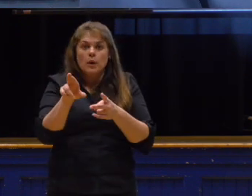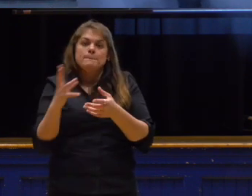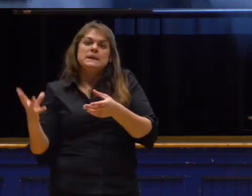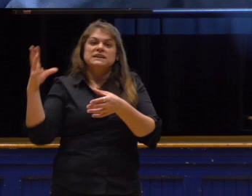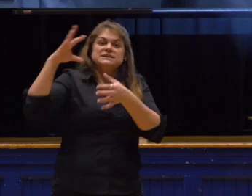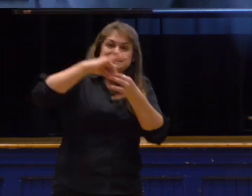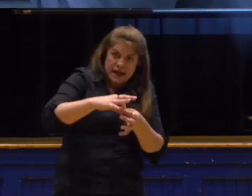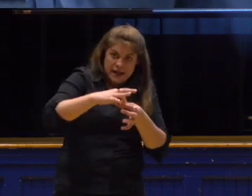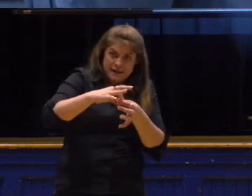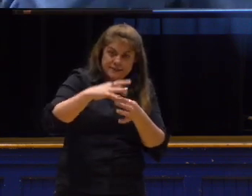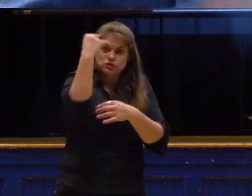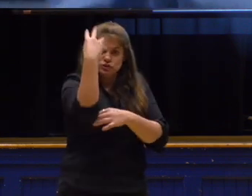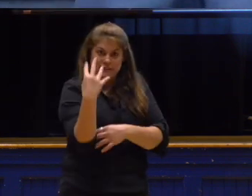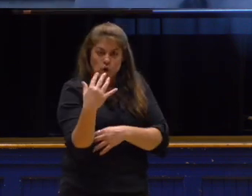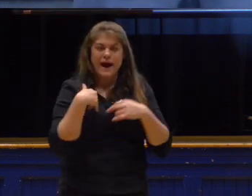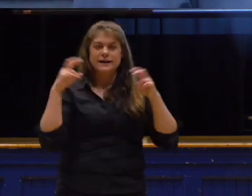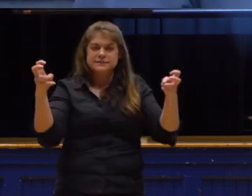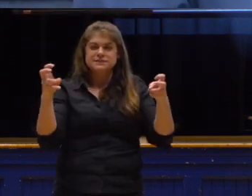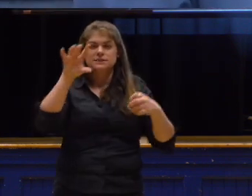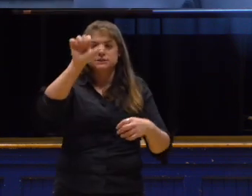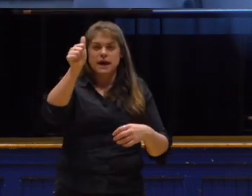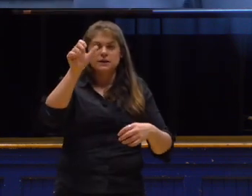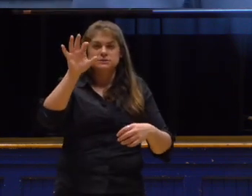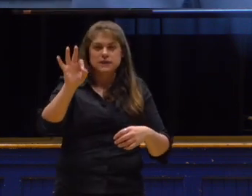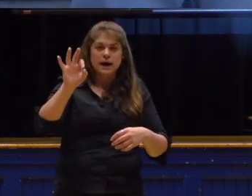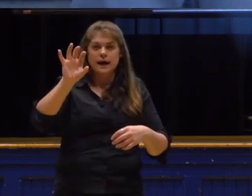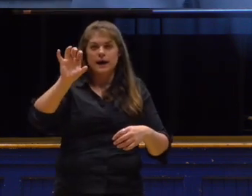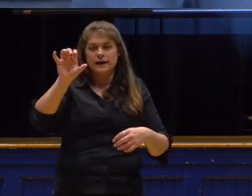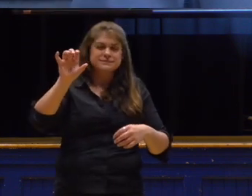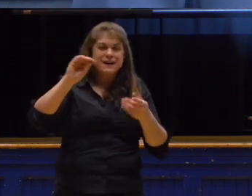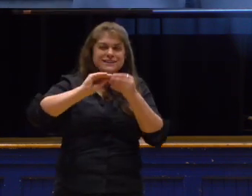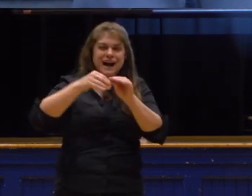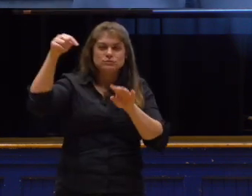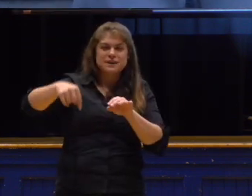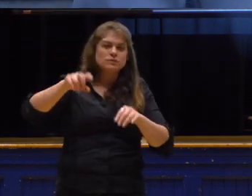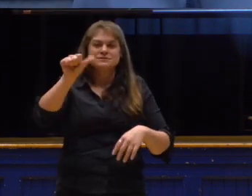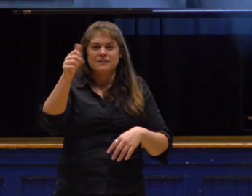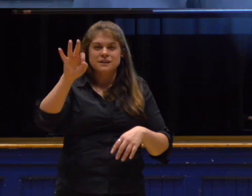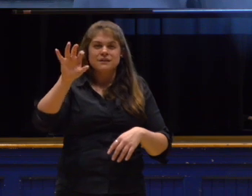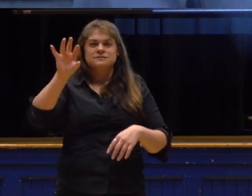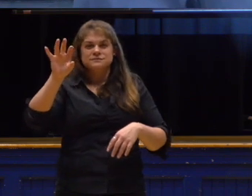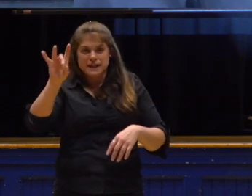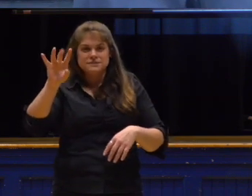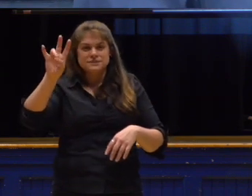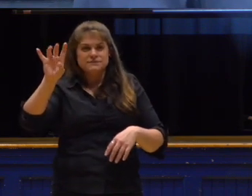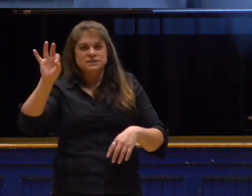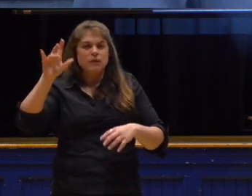be part of a traffic signal that has the countdown. And the one thing that I want to say about the countdown, because we get these questions all the time,